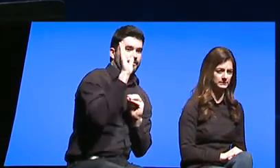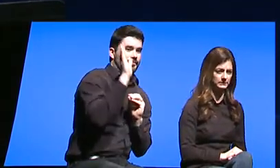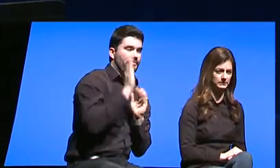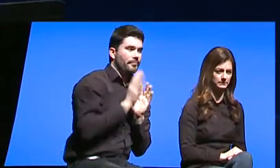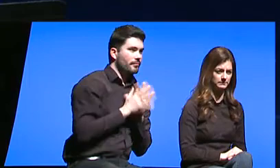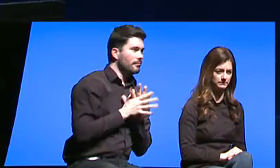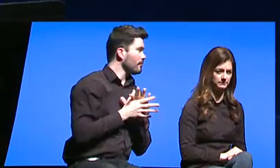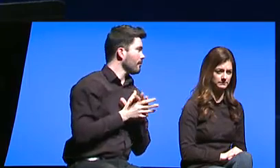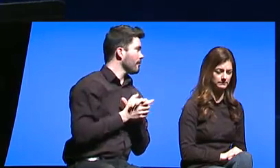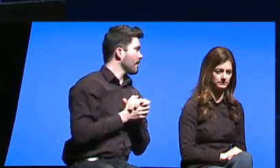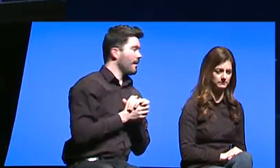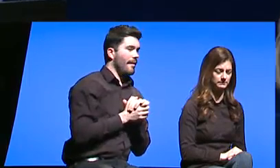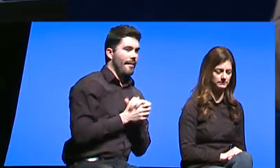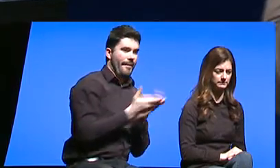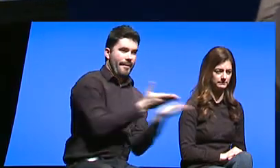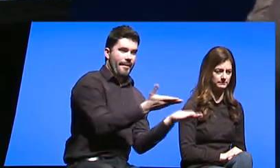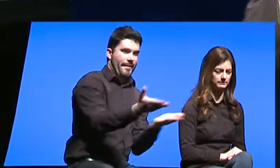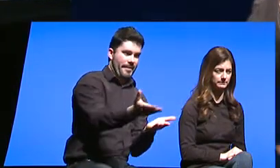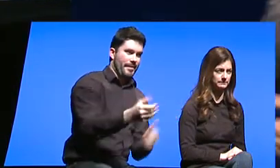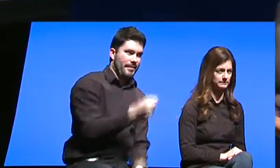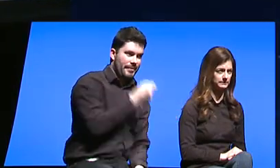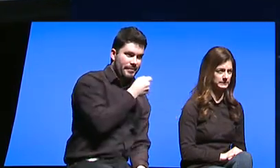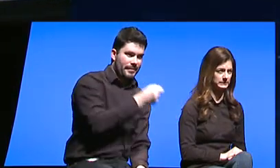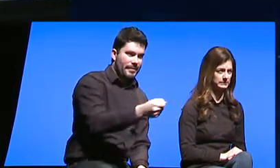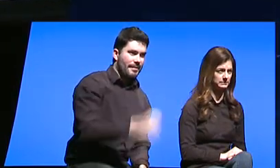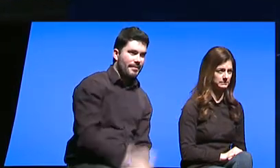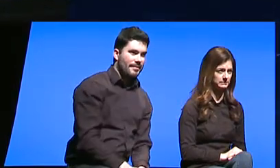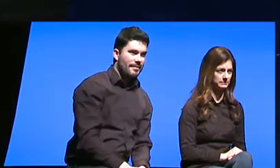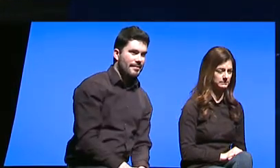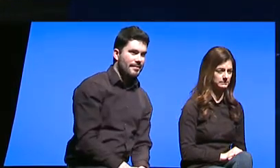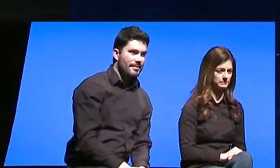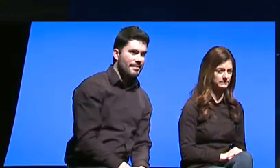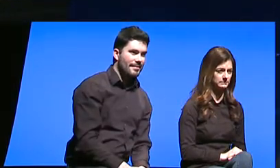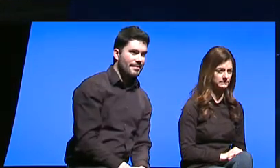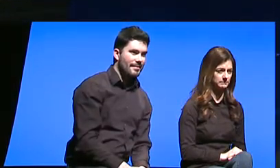here. We'll bring you the microphone.